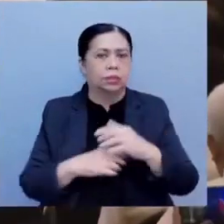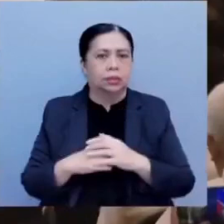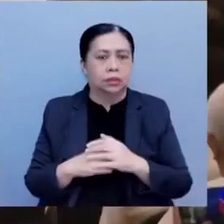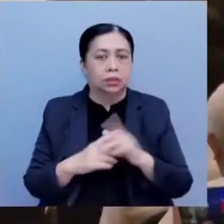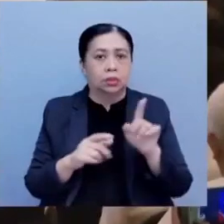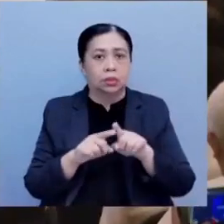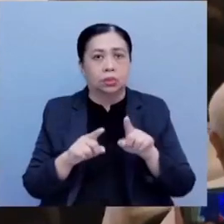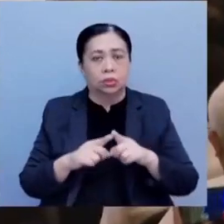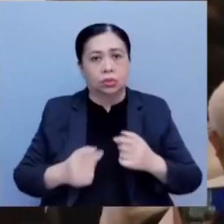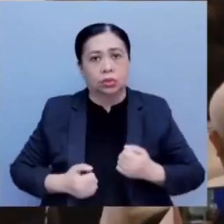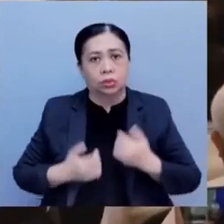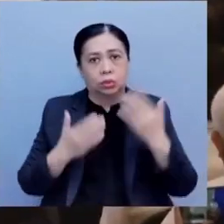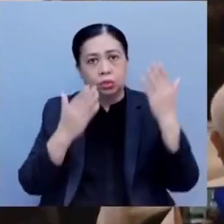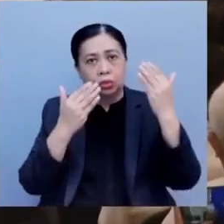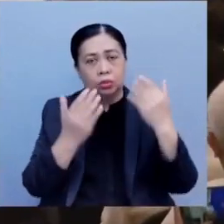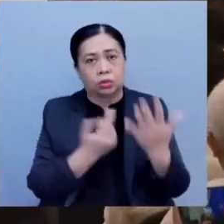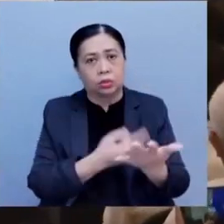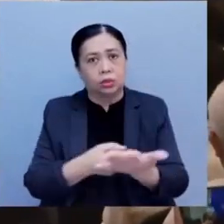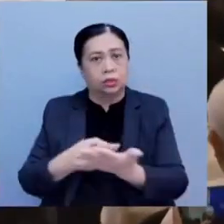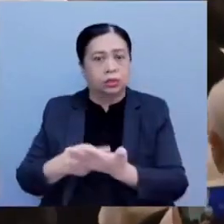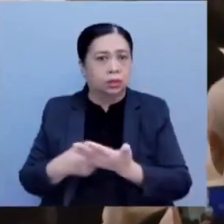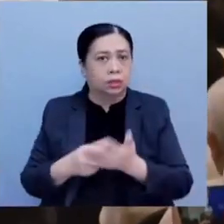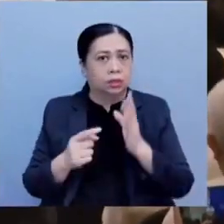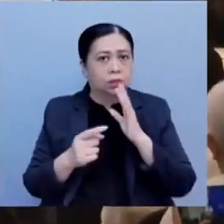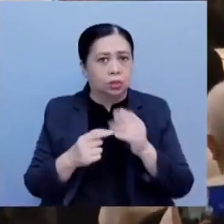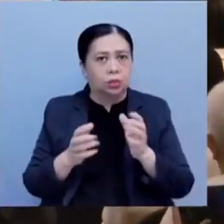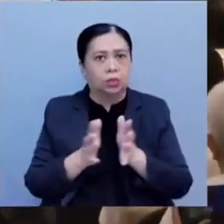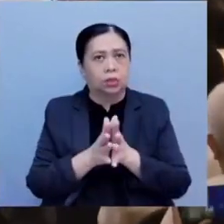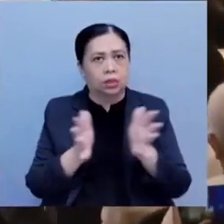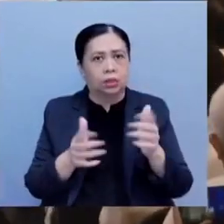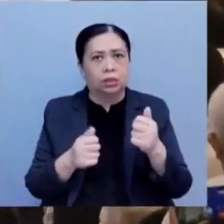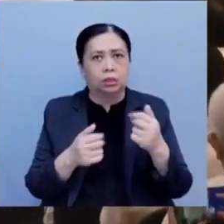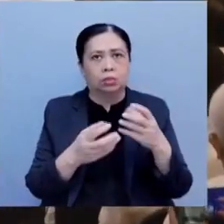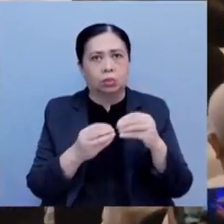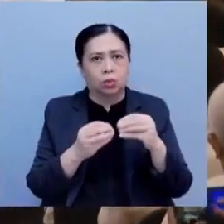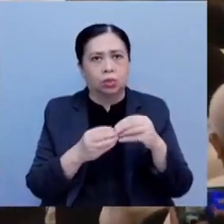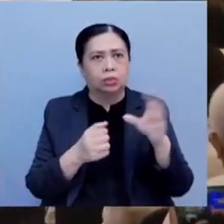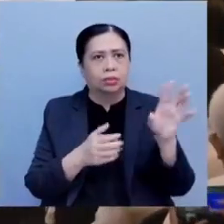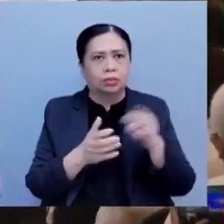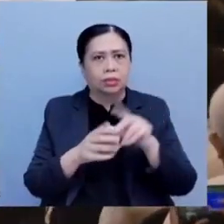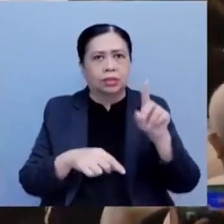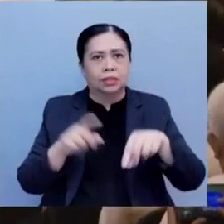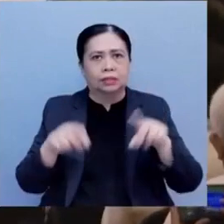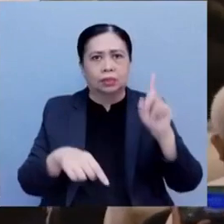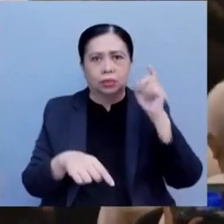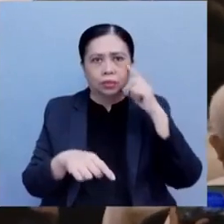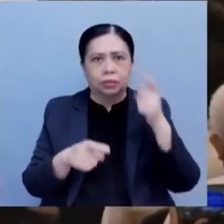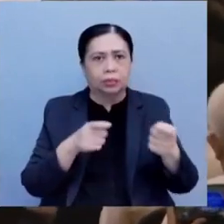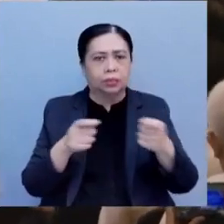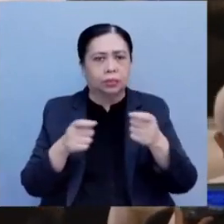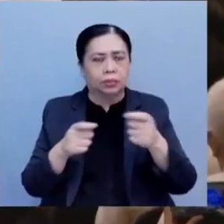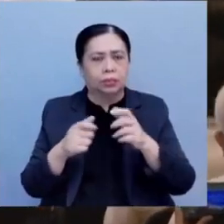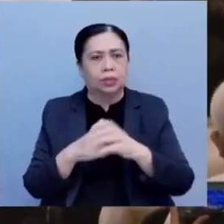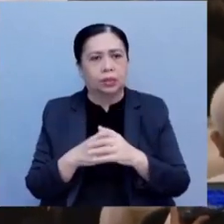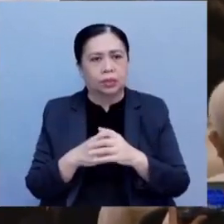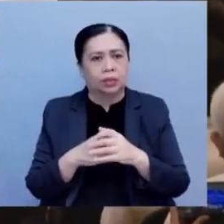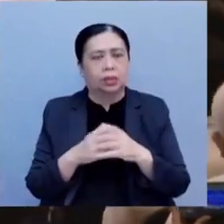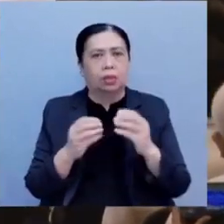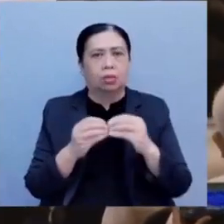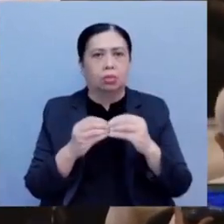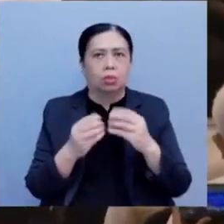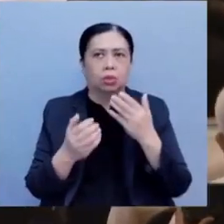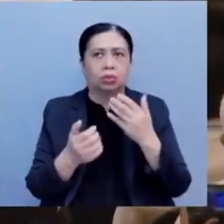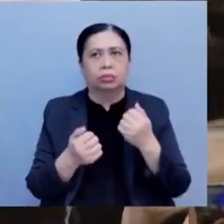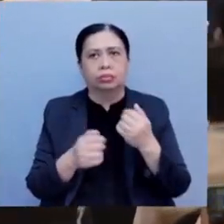hope that the discussions would result in the wider adoption of multi-level governance, the rise of smarter and more sustainable